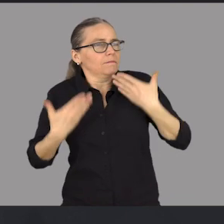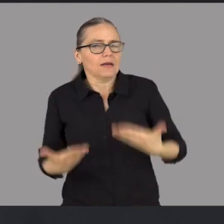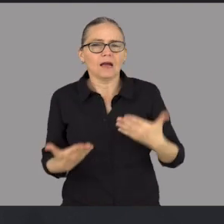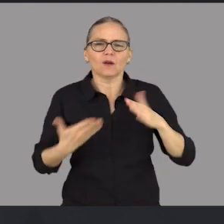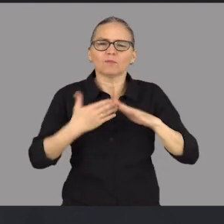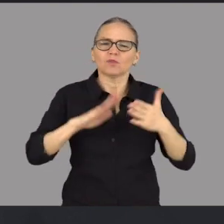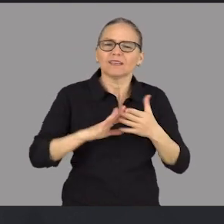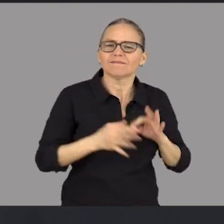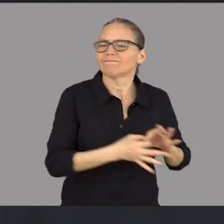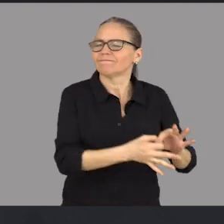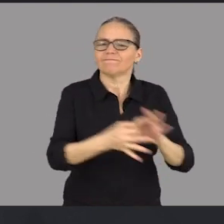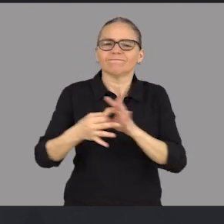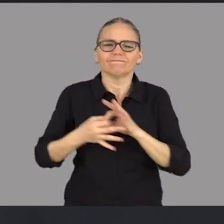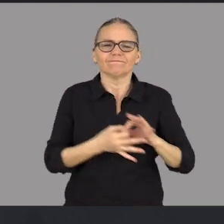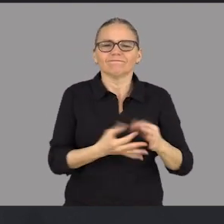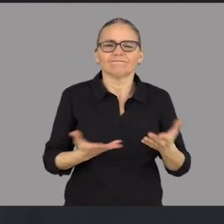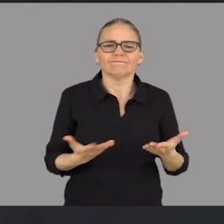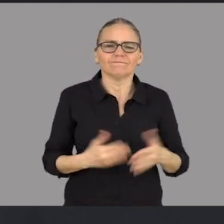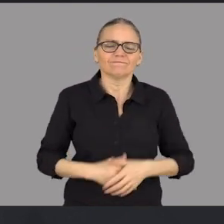give